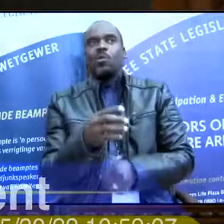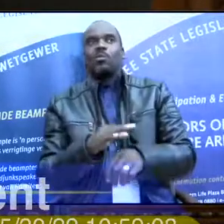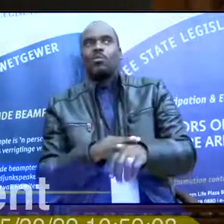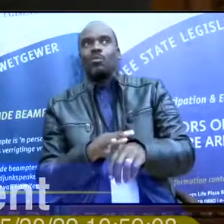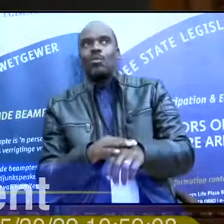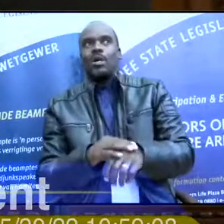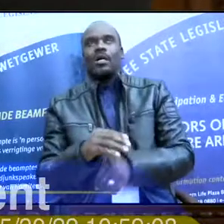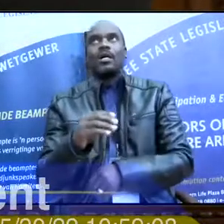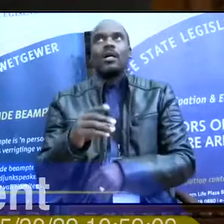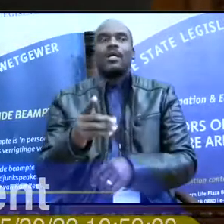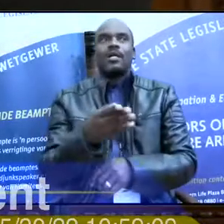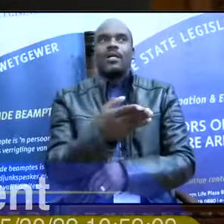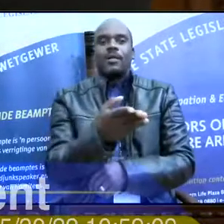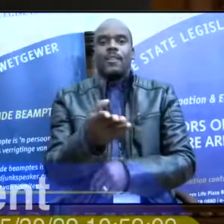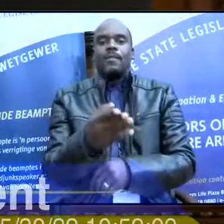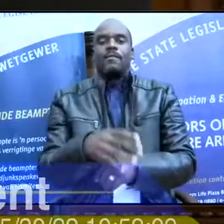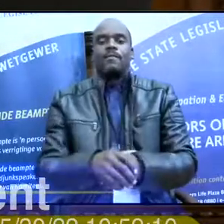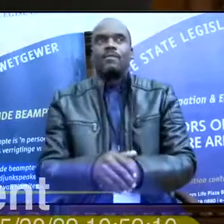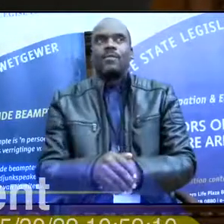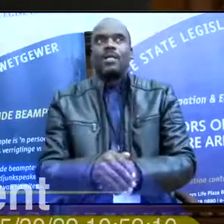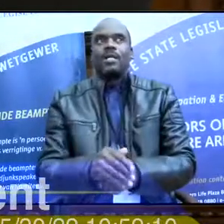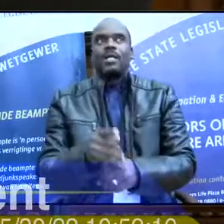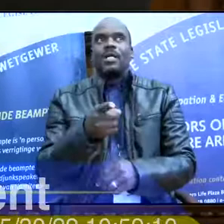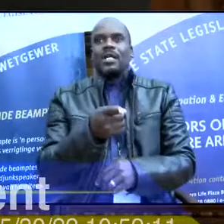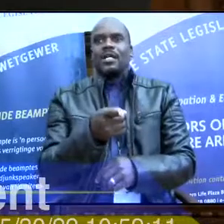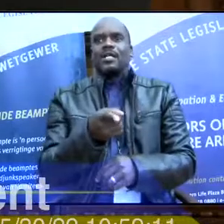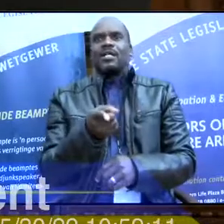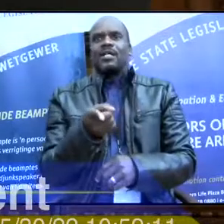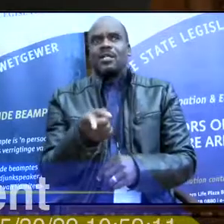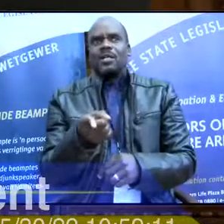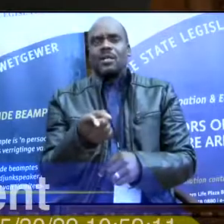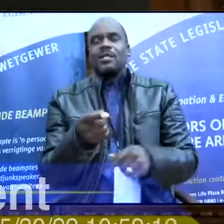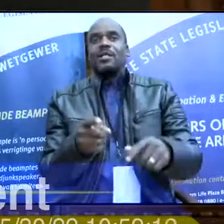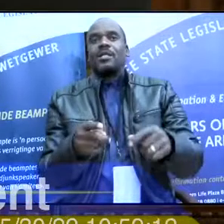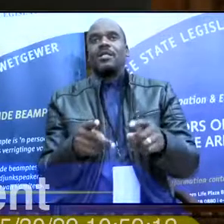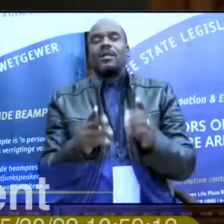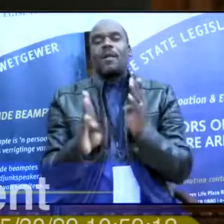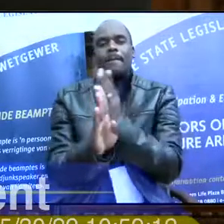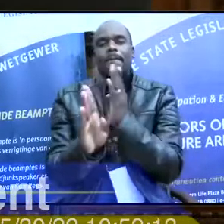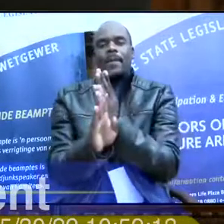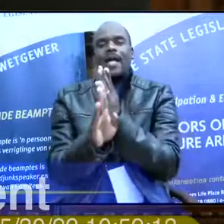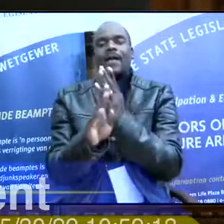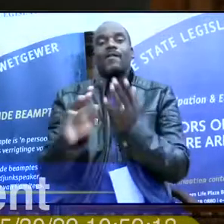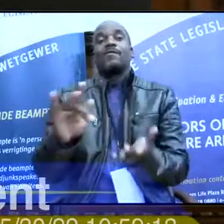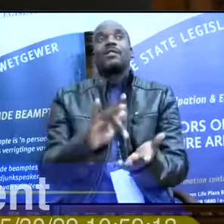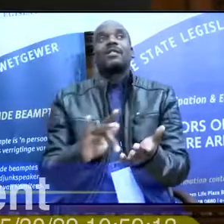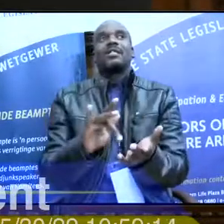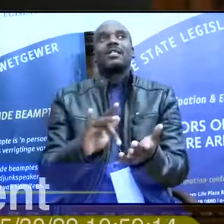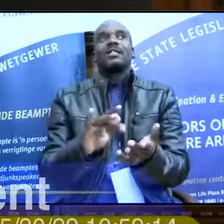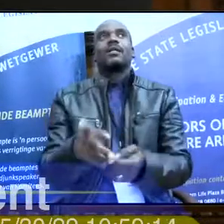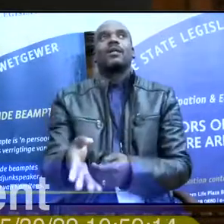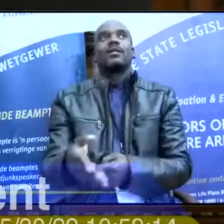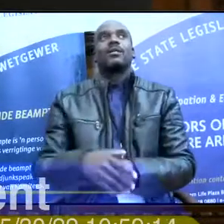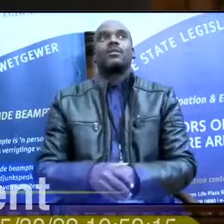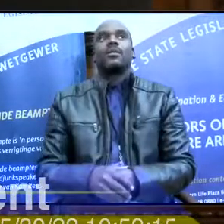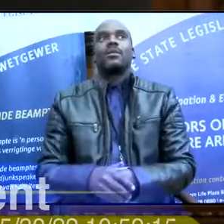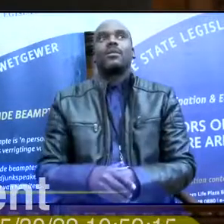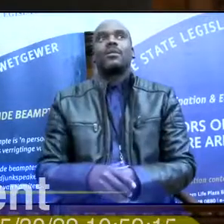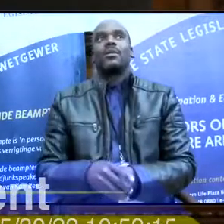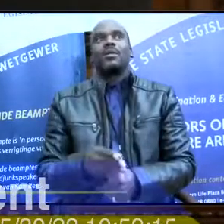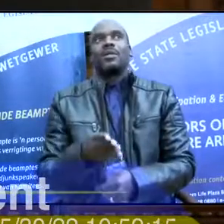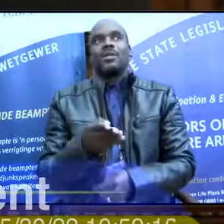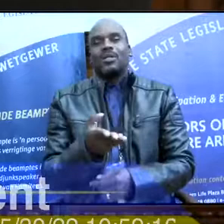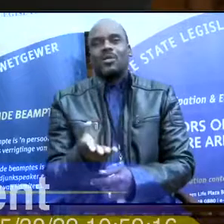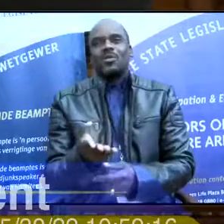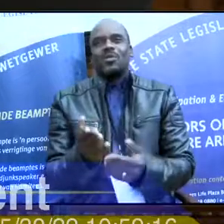during the time of the pandemic the telecommunications sector the selected mining activities were due to